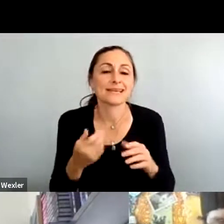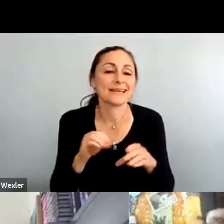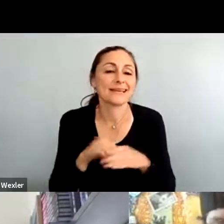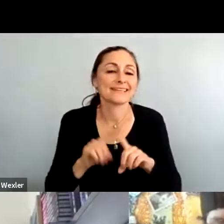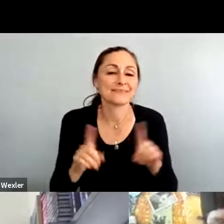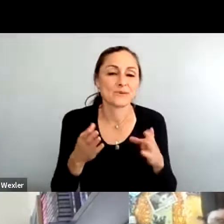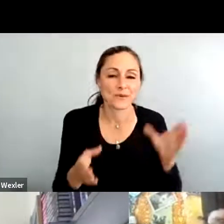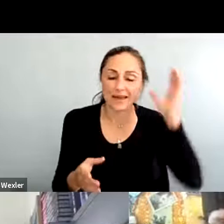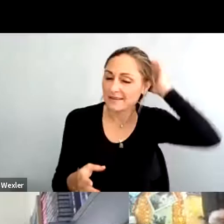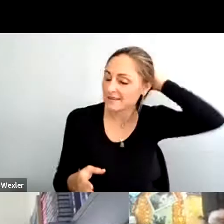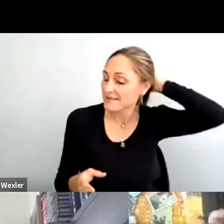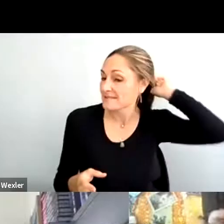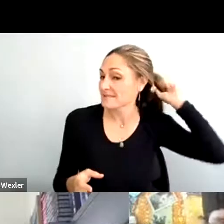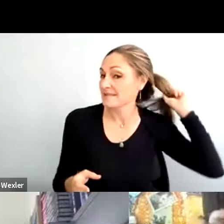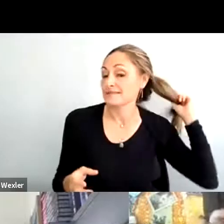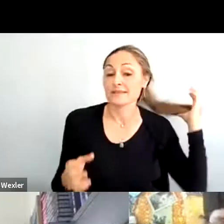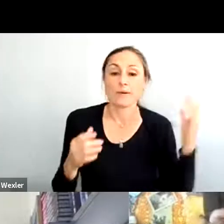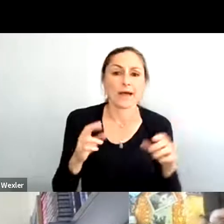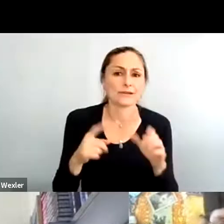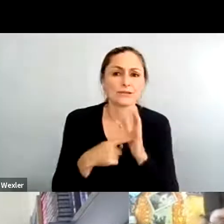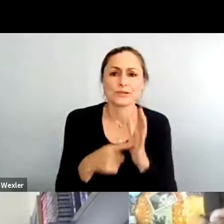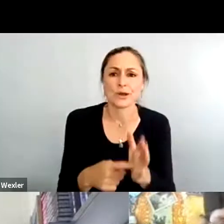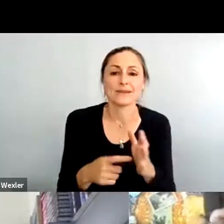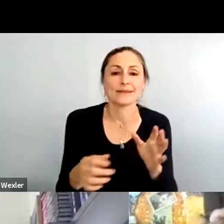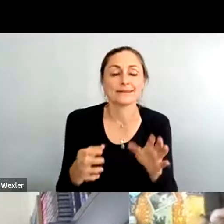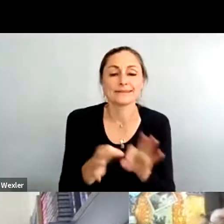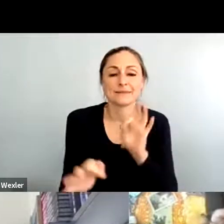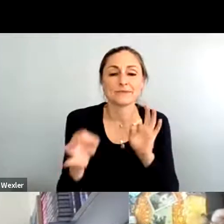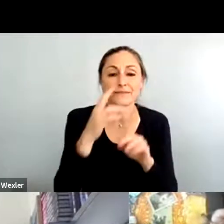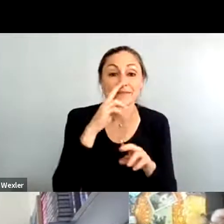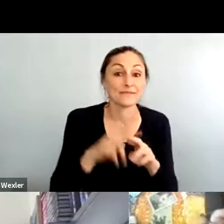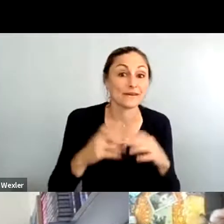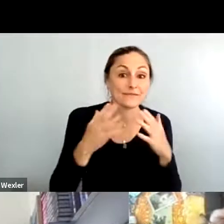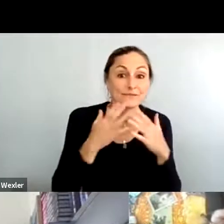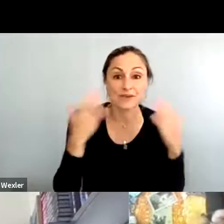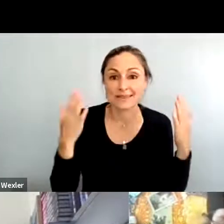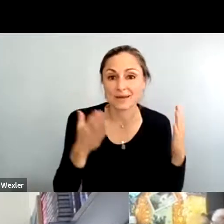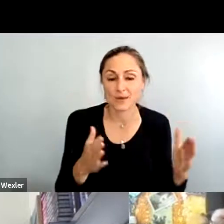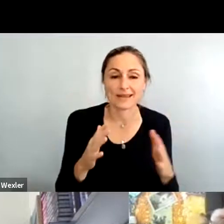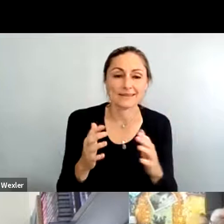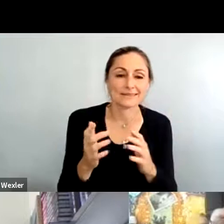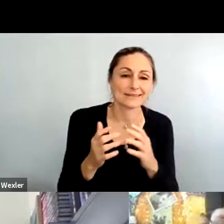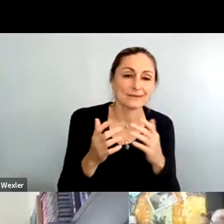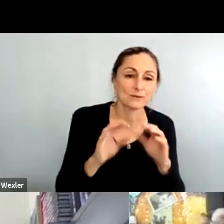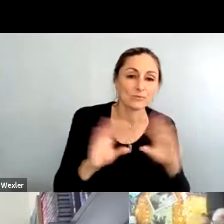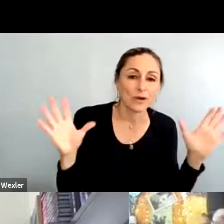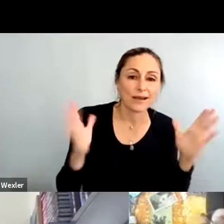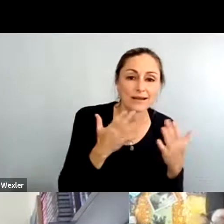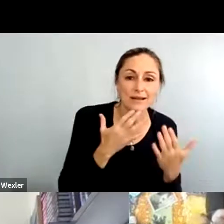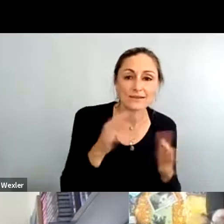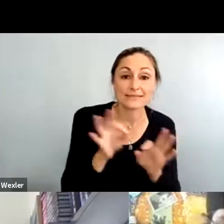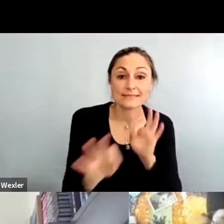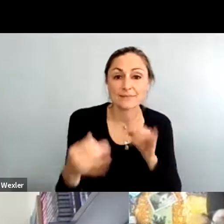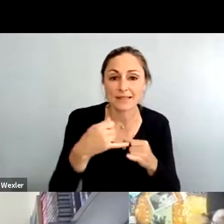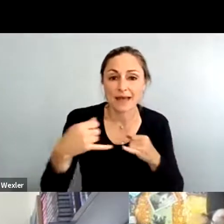And I communicate this in a simple, fun, friendly way with bright colors, simple lines, and very few